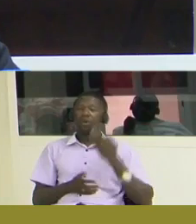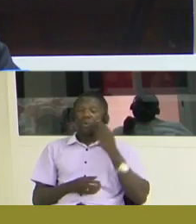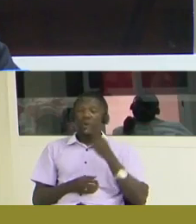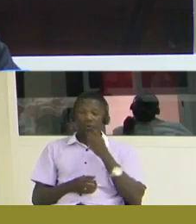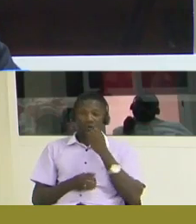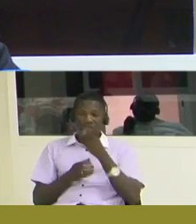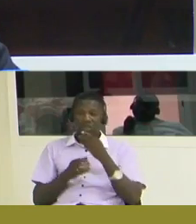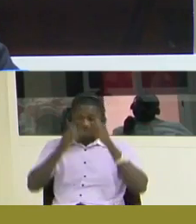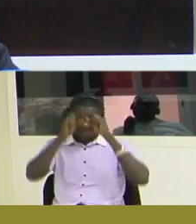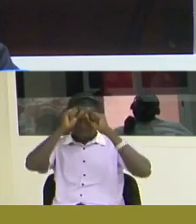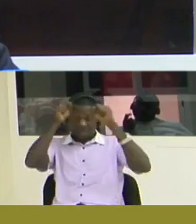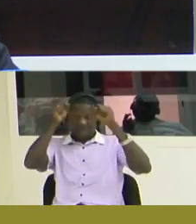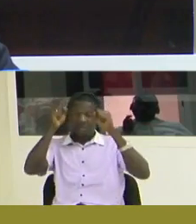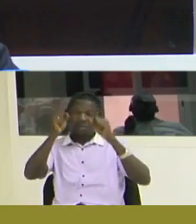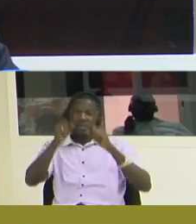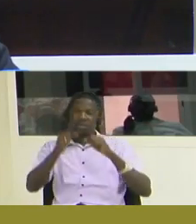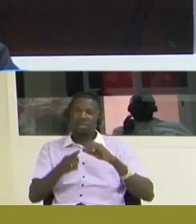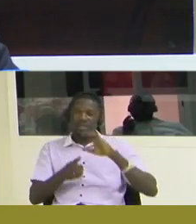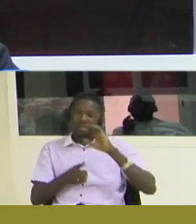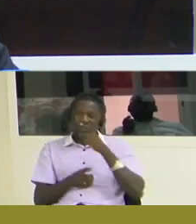qualify that